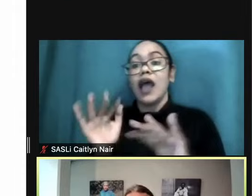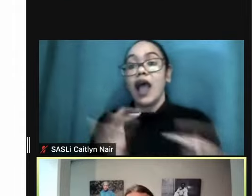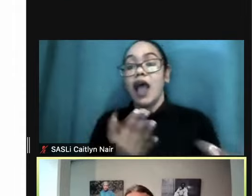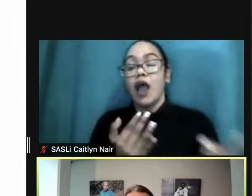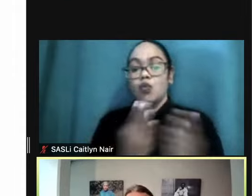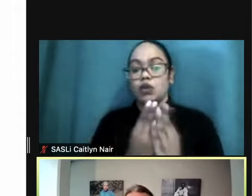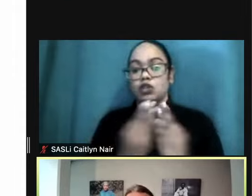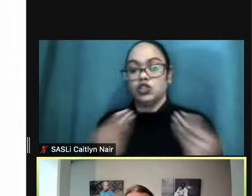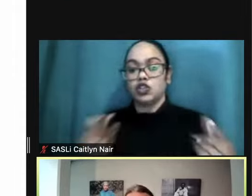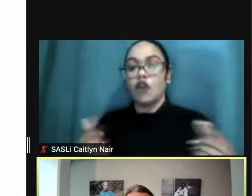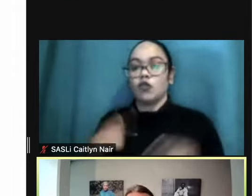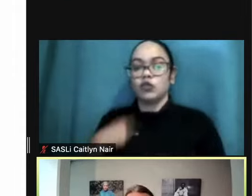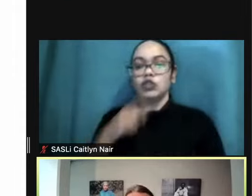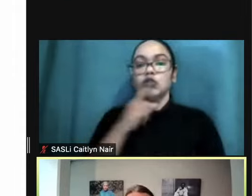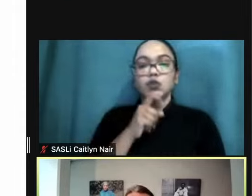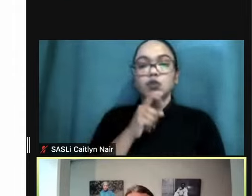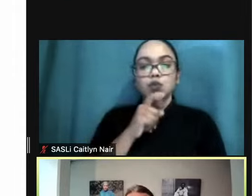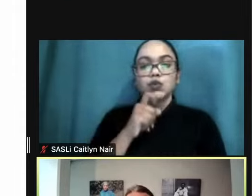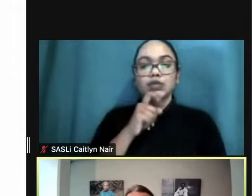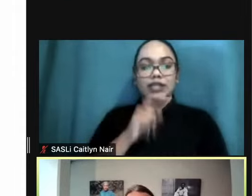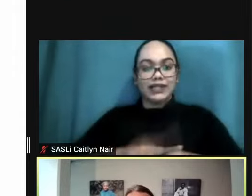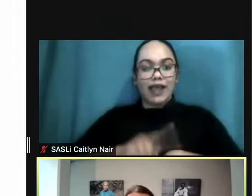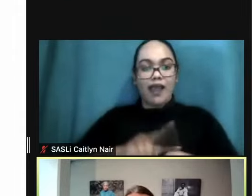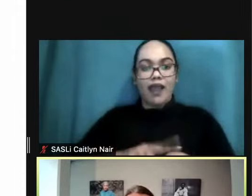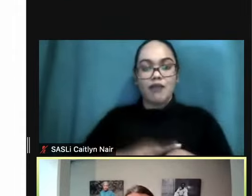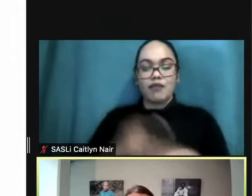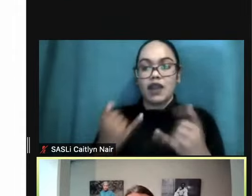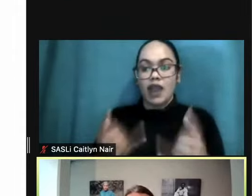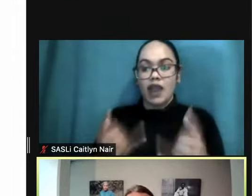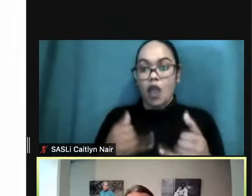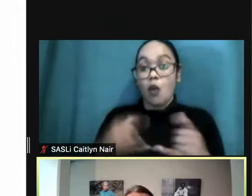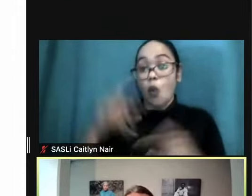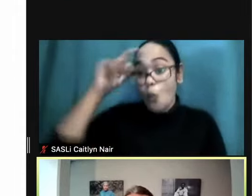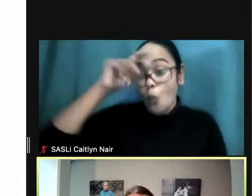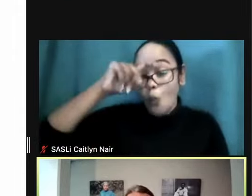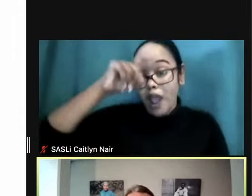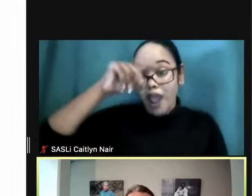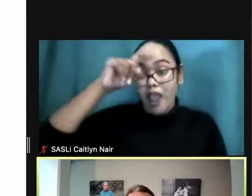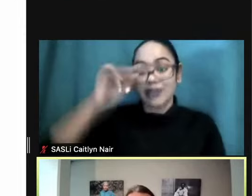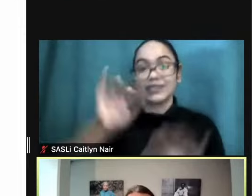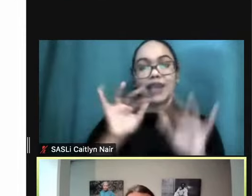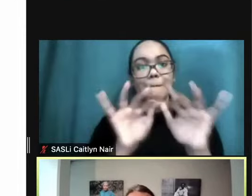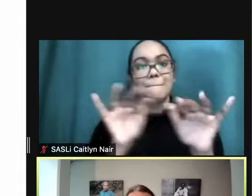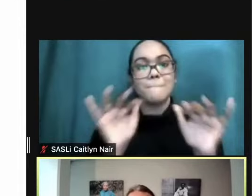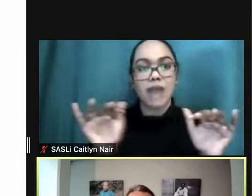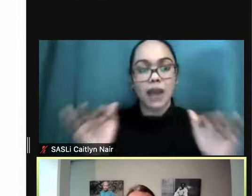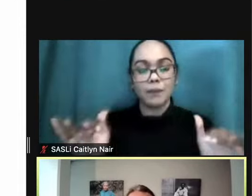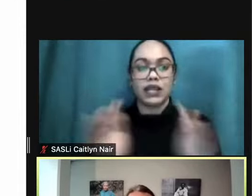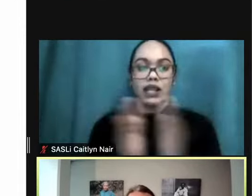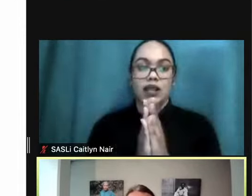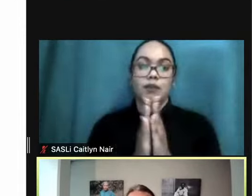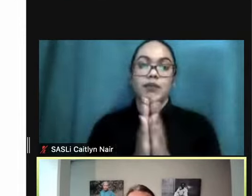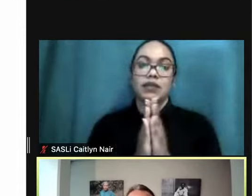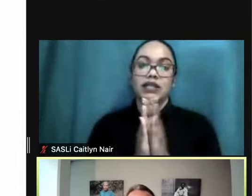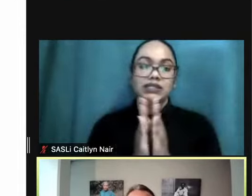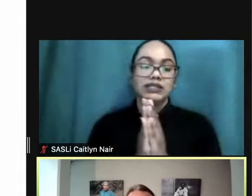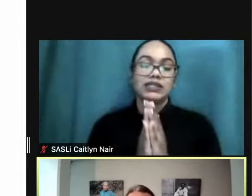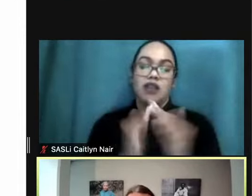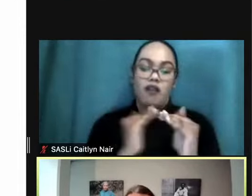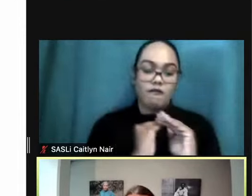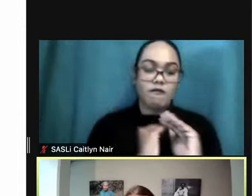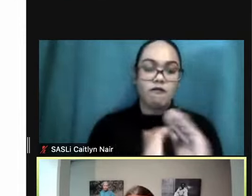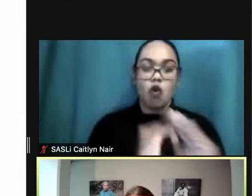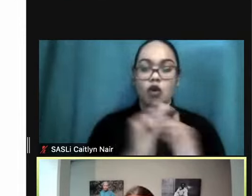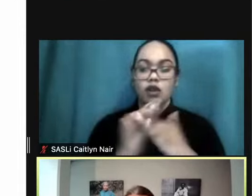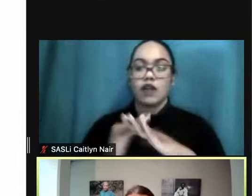wise to prepare the health system. But especially for the public, we should really, really try to avoid